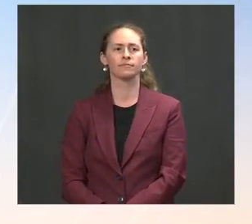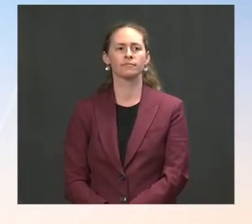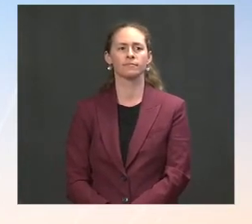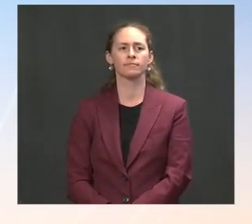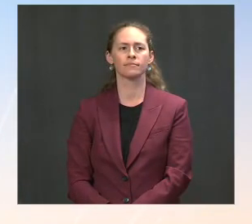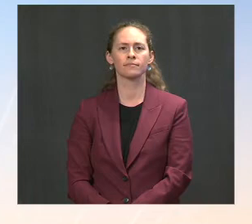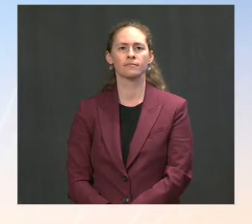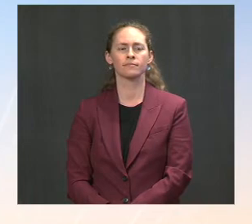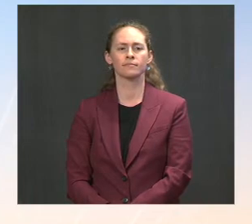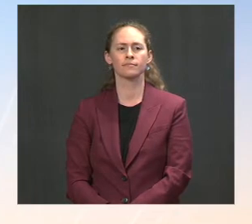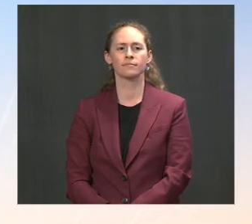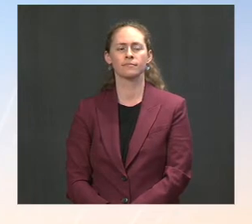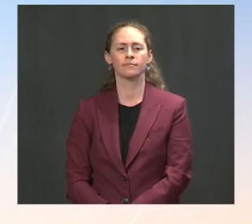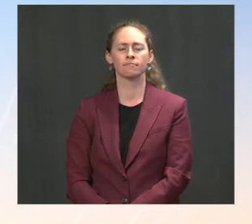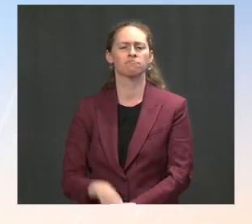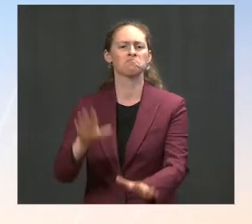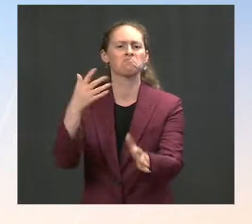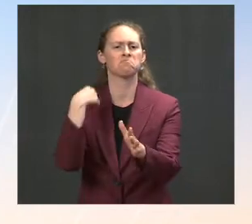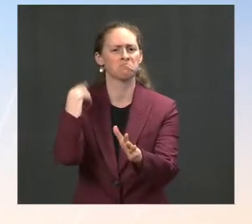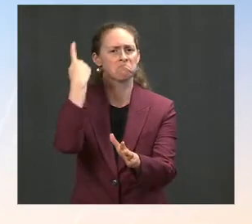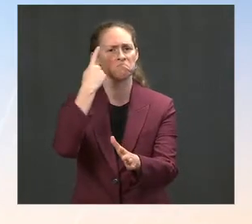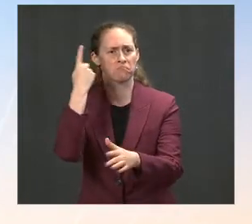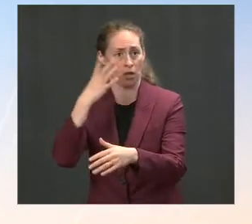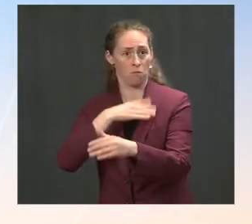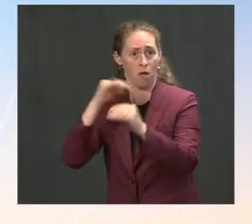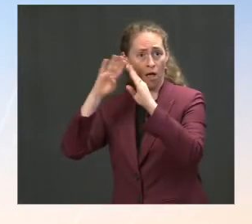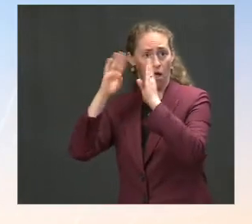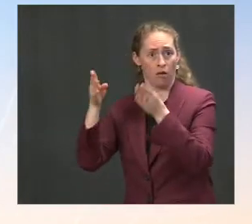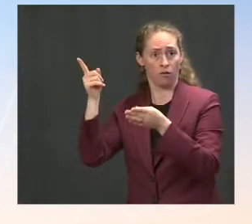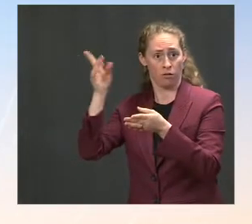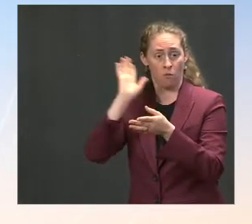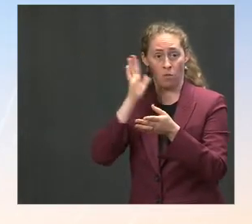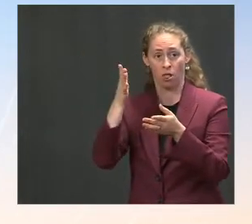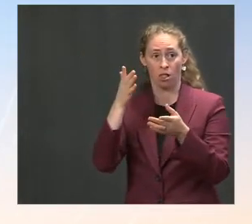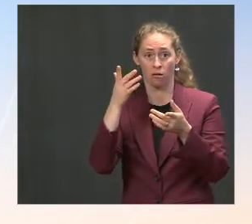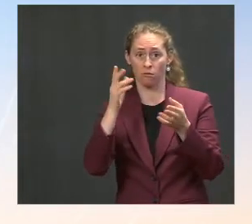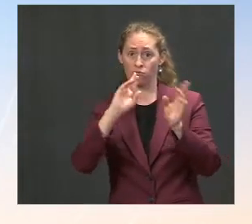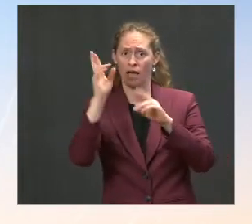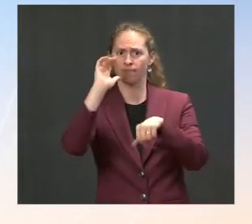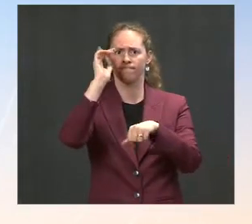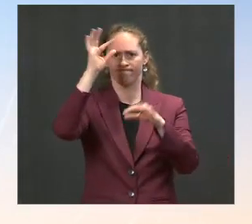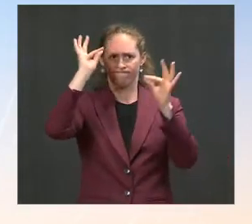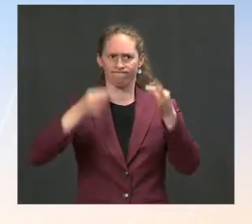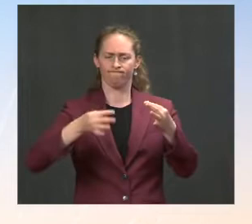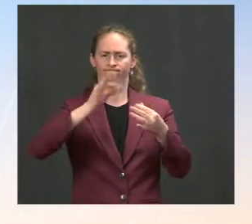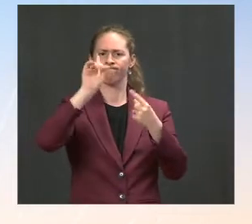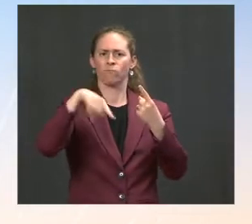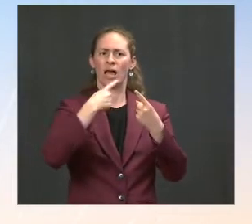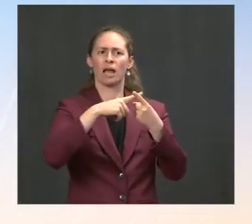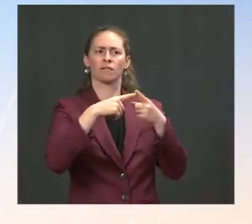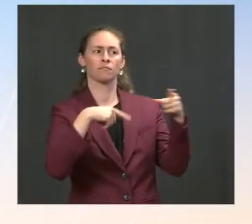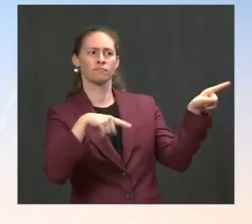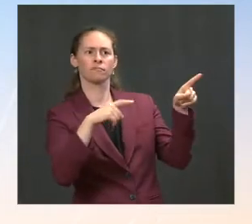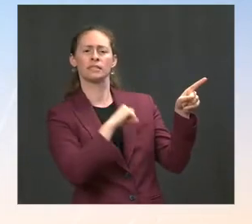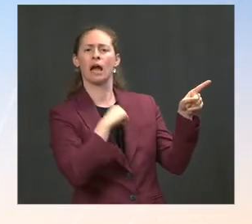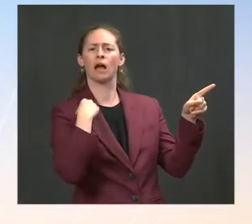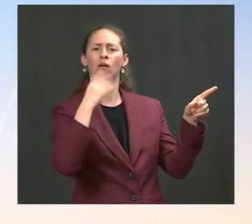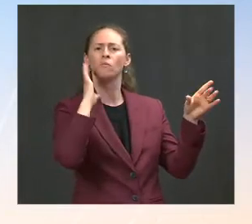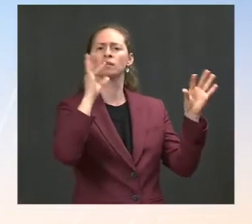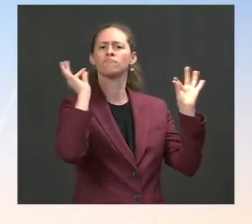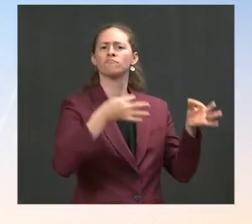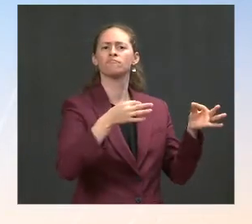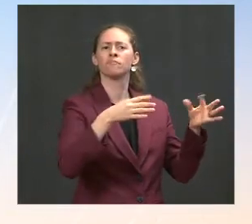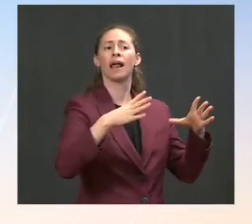House, are you guys setting a deadline before recess? Do you want to see that debt limit raised, and what is the White House doing to urge lawmakers